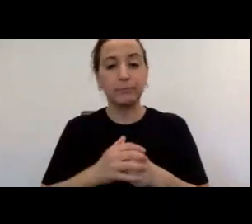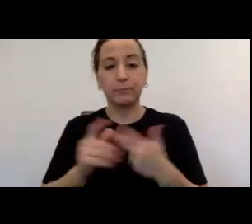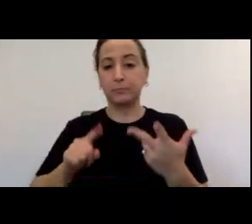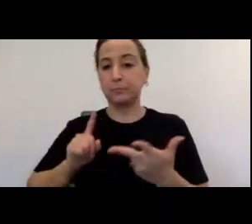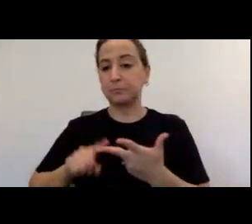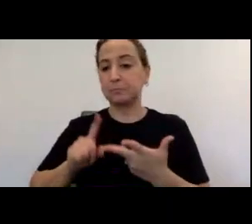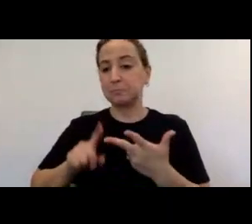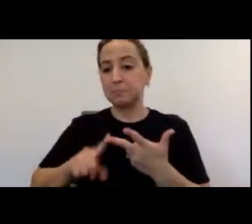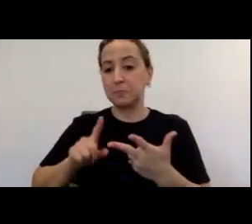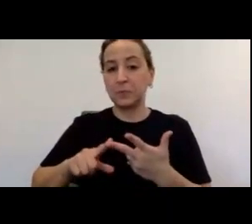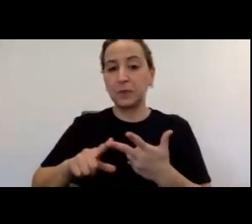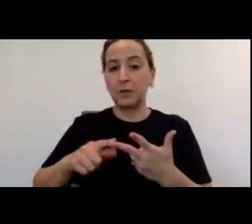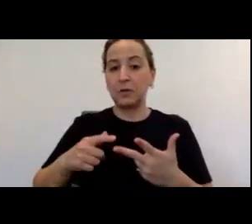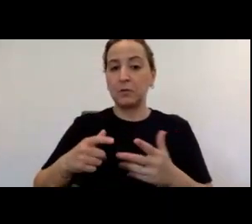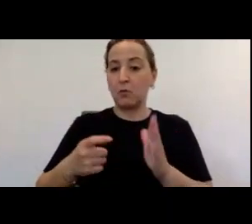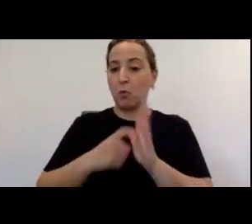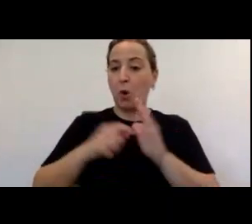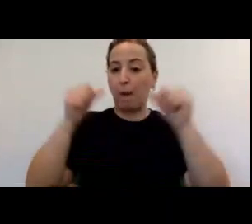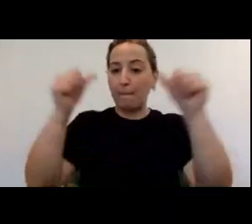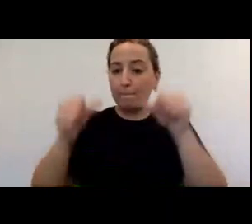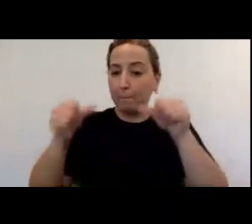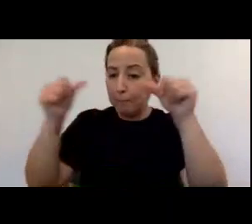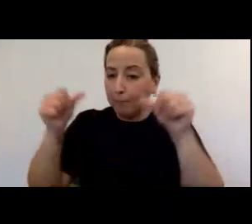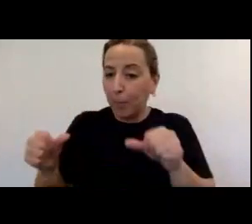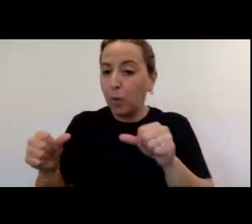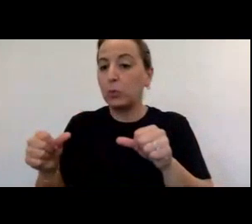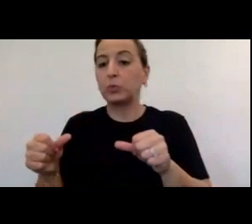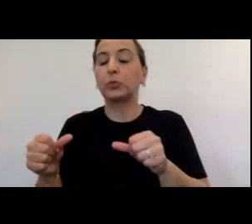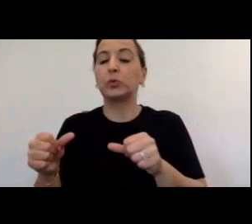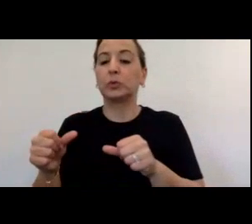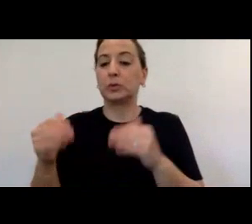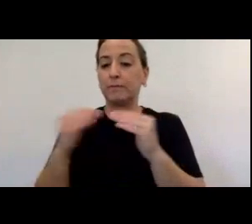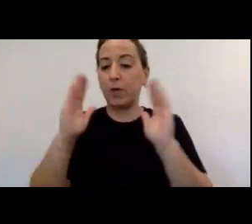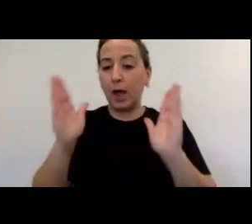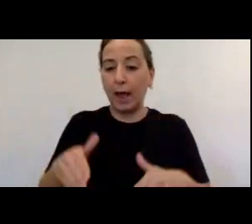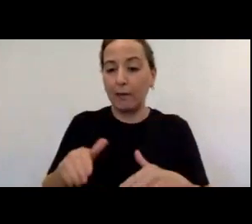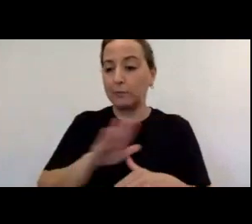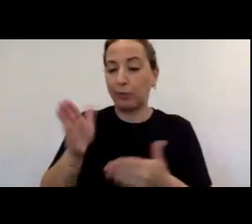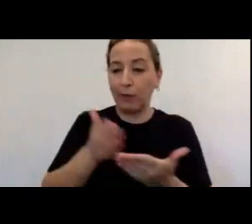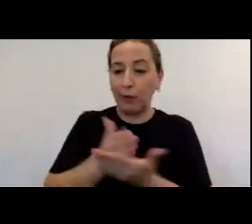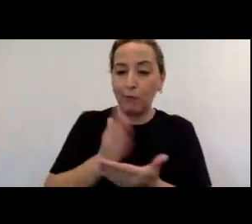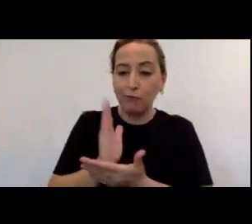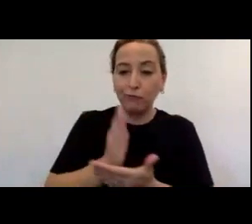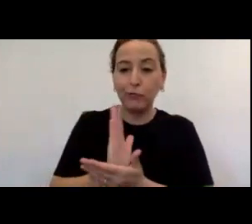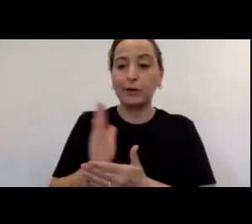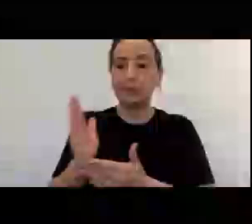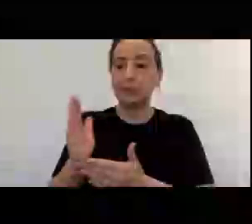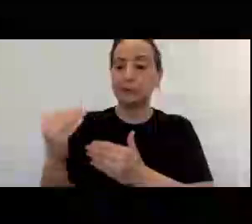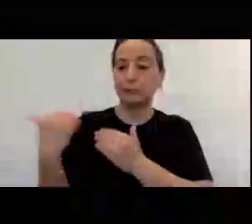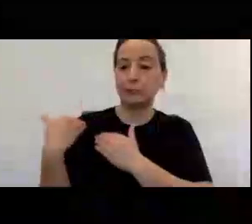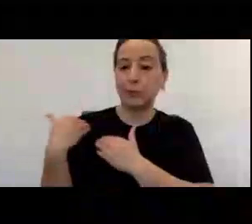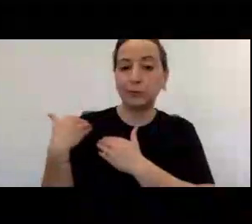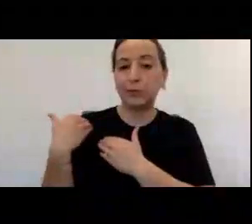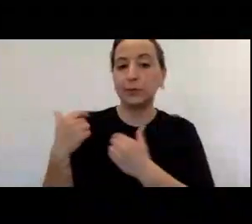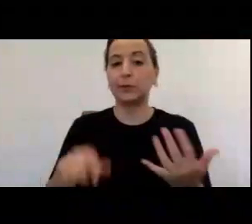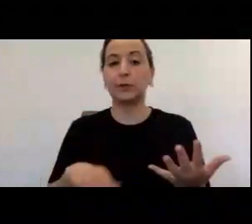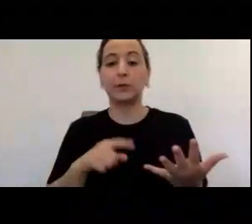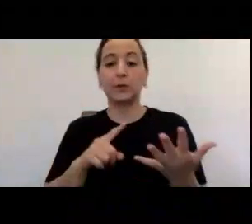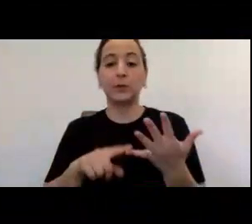be required posting of fair housing notices so that folks are aware of their fair housing rights and responsibilities. And typically respondents